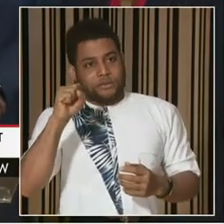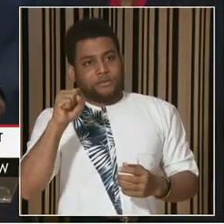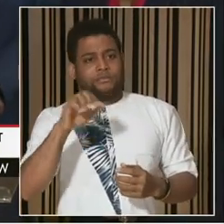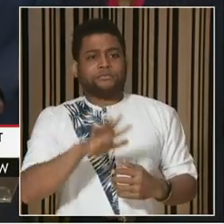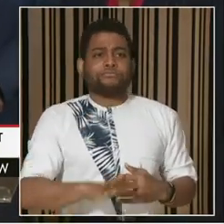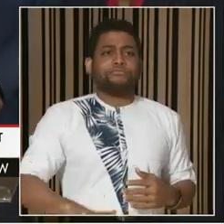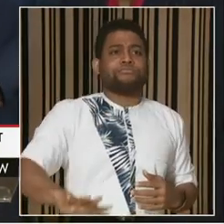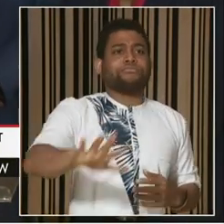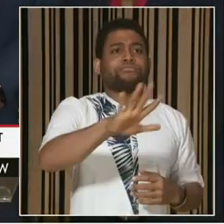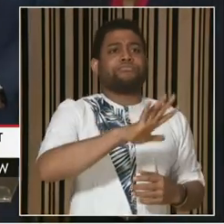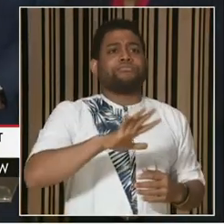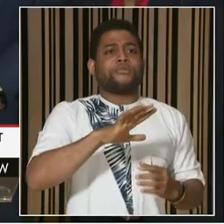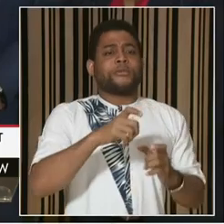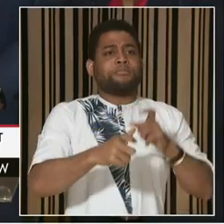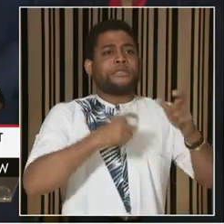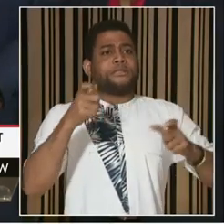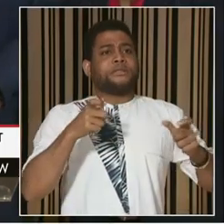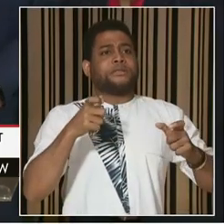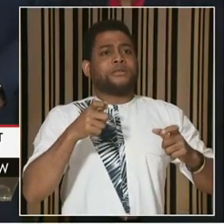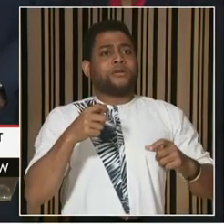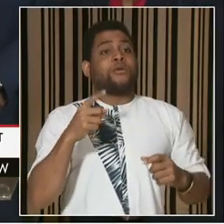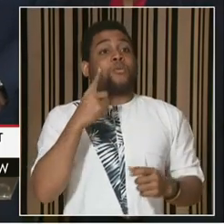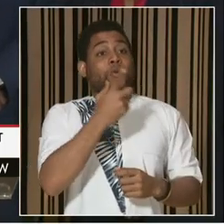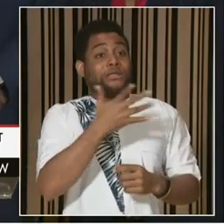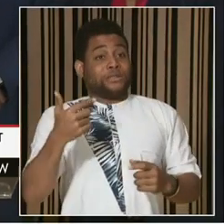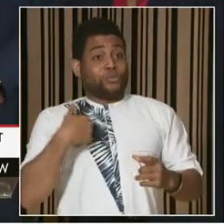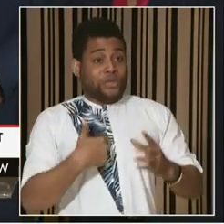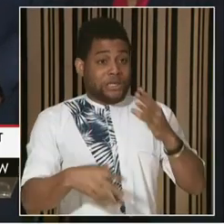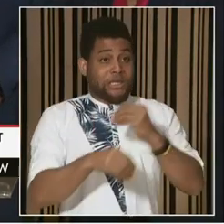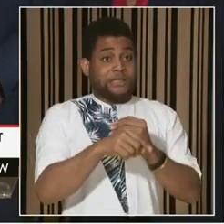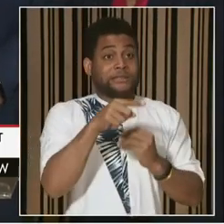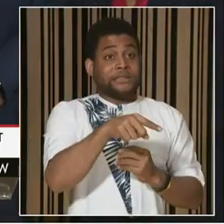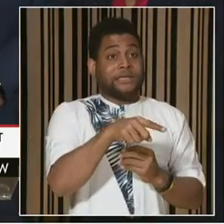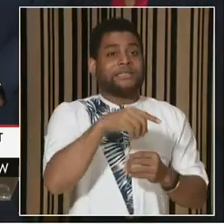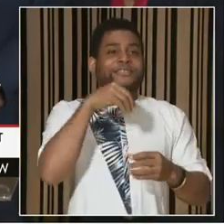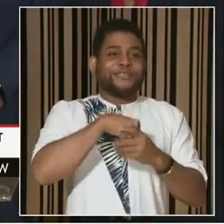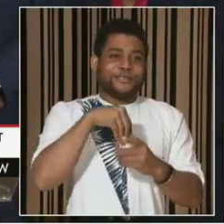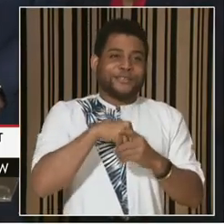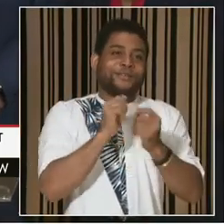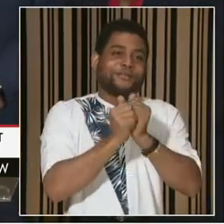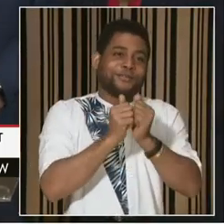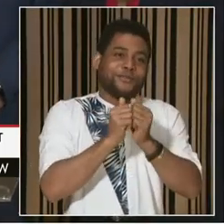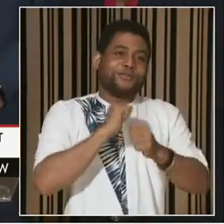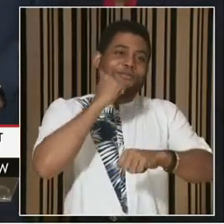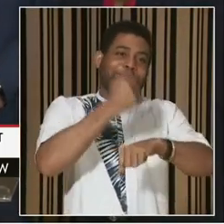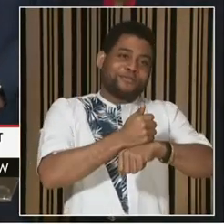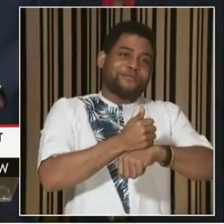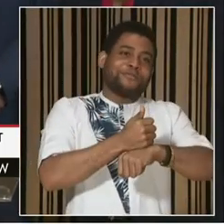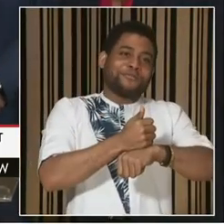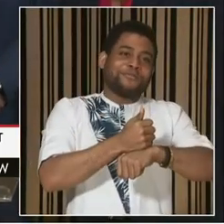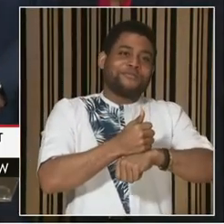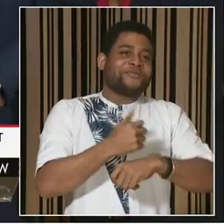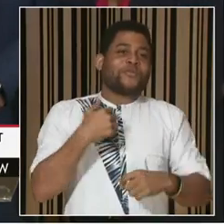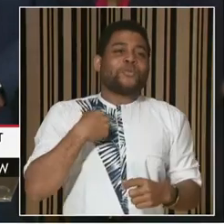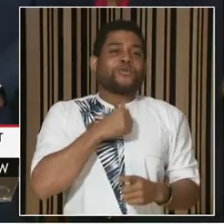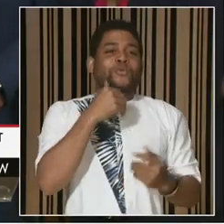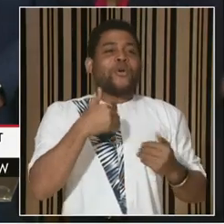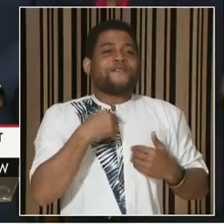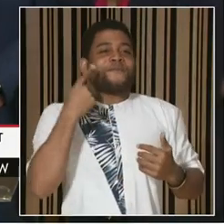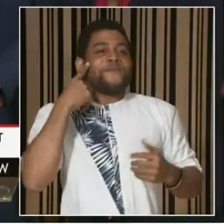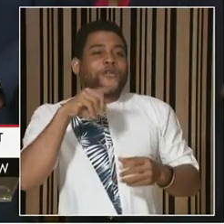funding here is an indoor sports complex that we don't currently have in the district for indoor